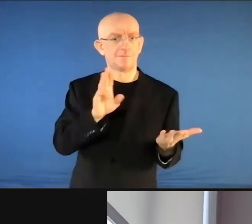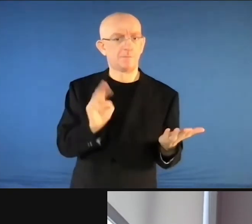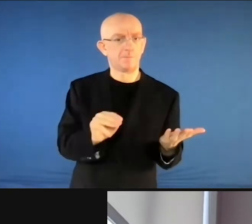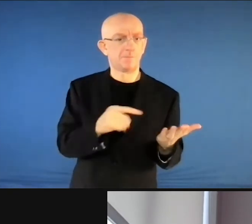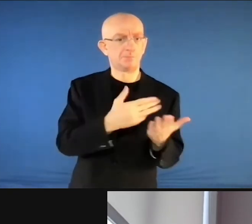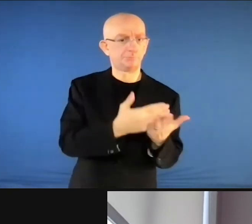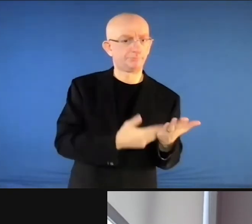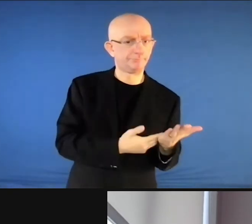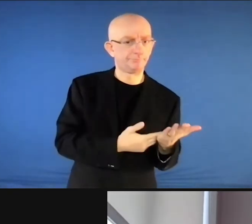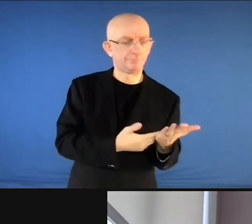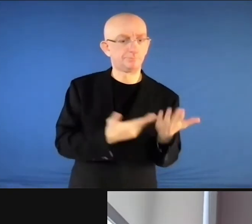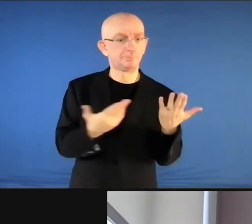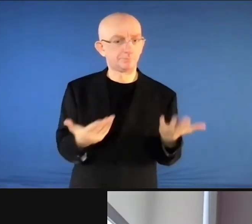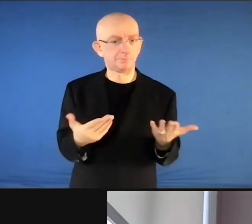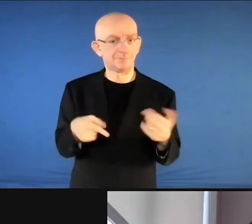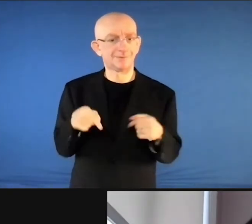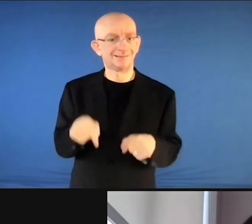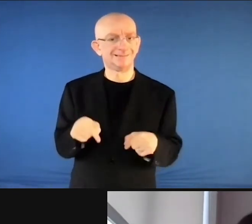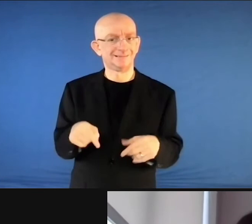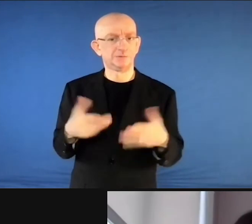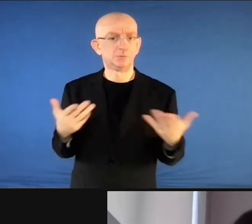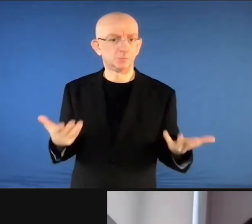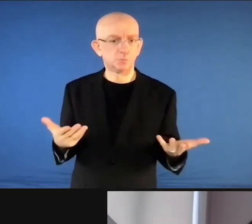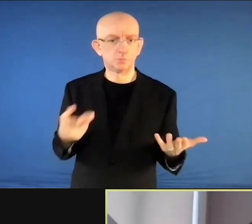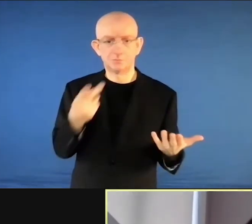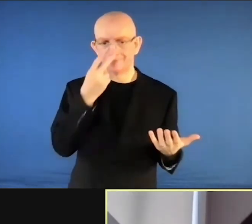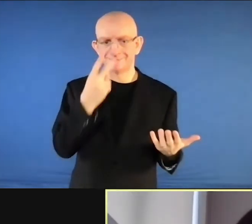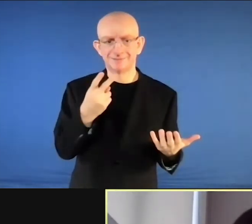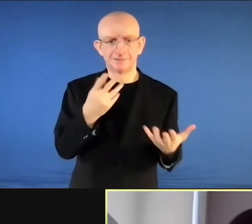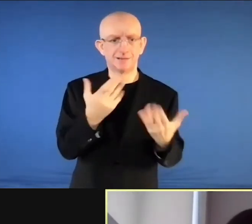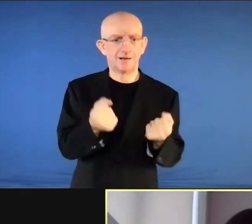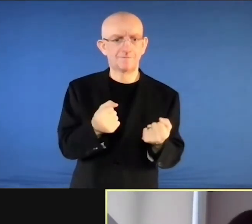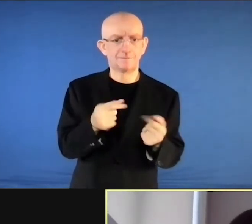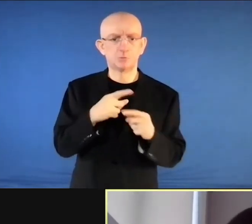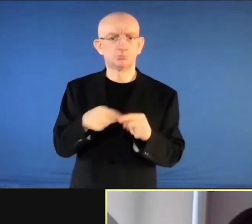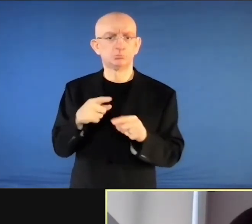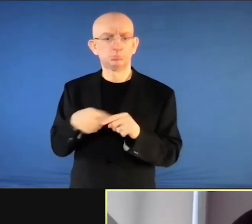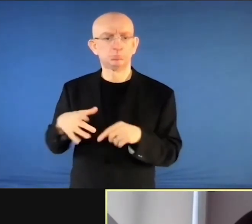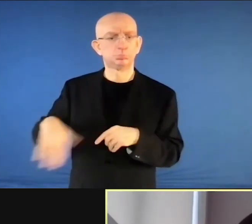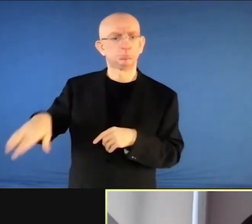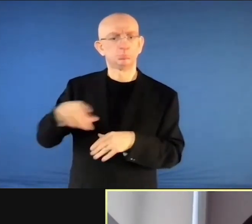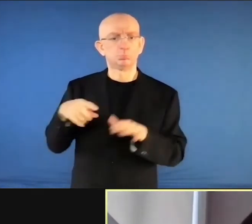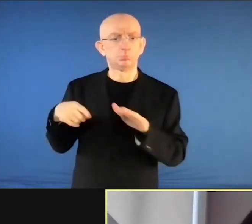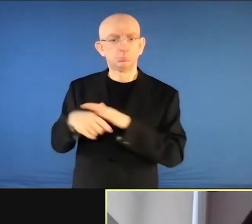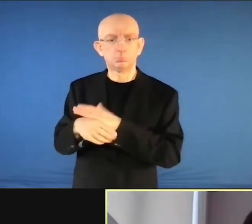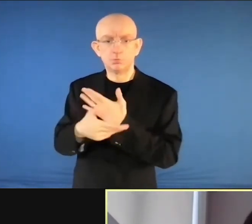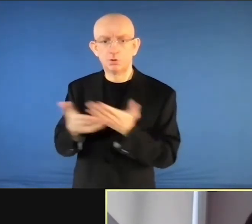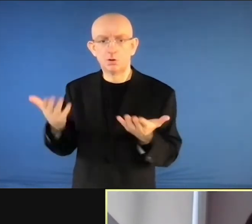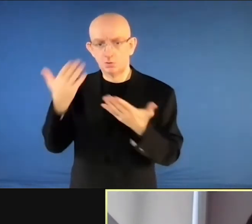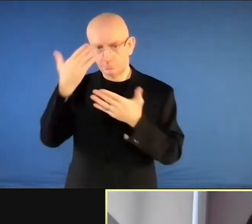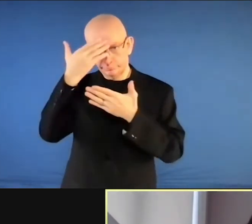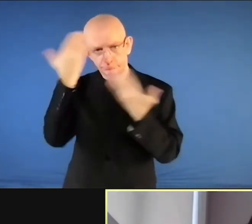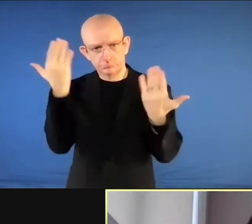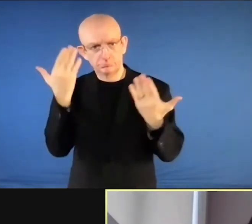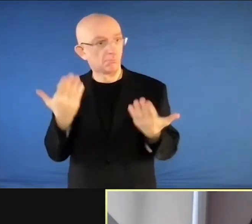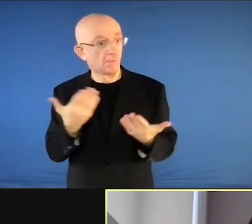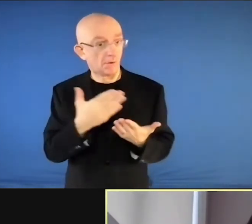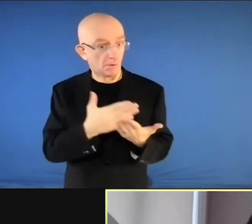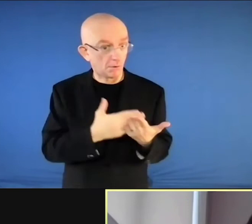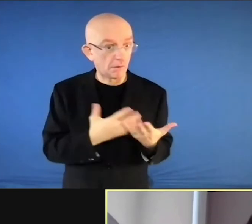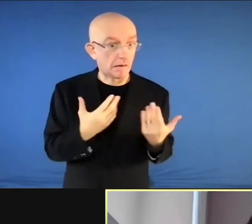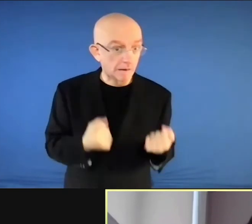Code of Ethics. Over to you, Idil. Oh, thank you for this question. It's a great question.